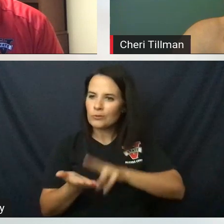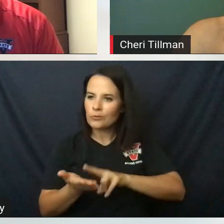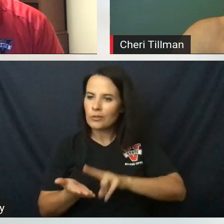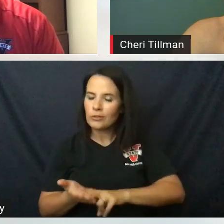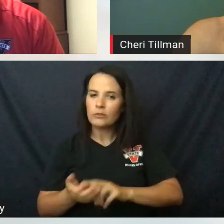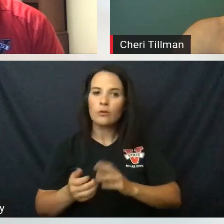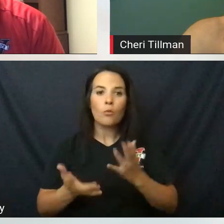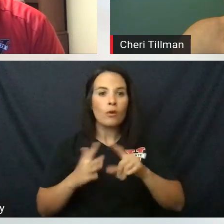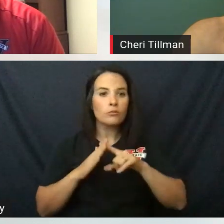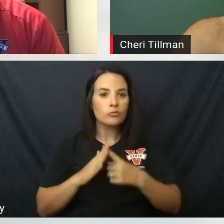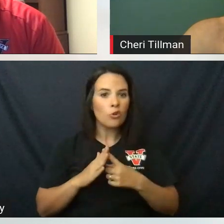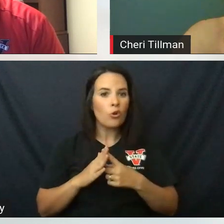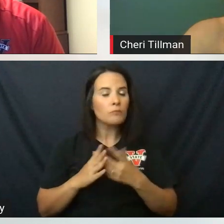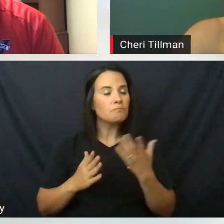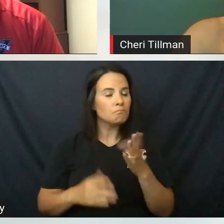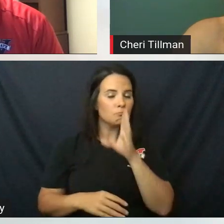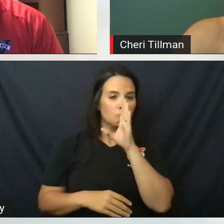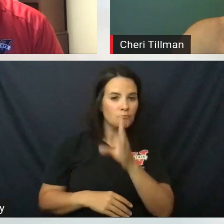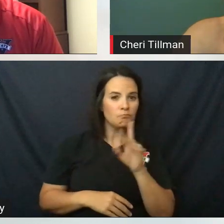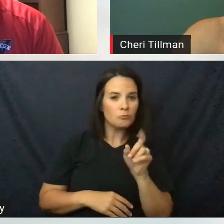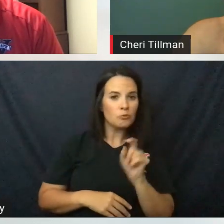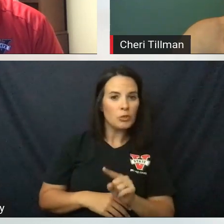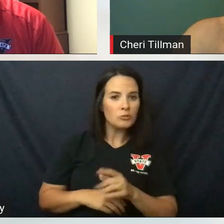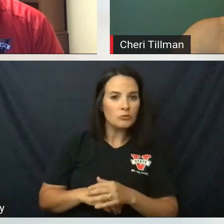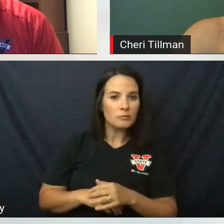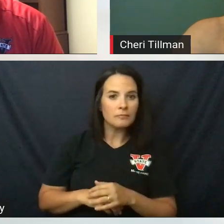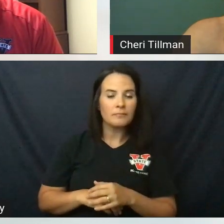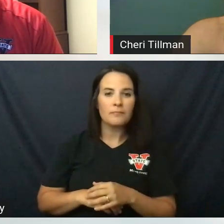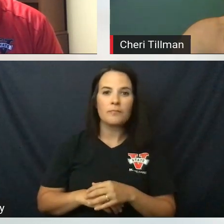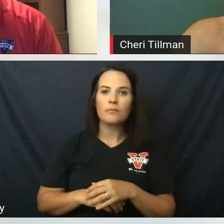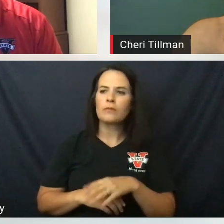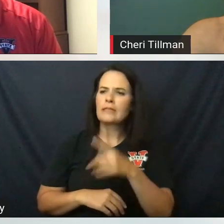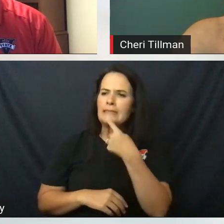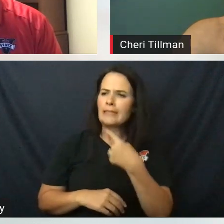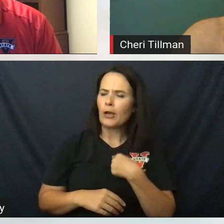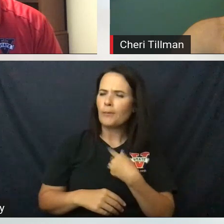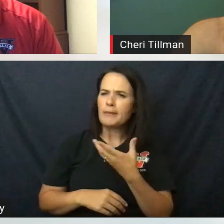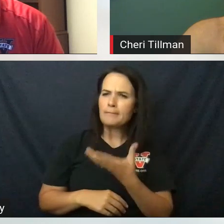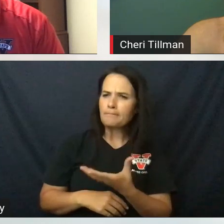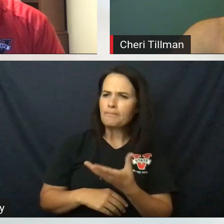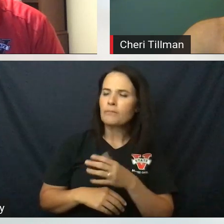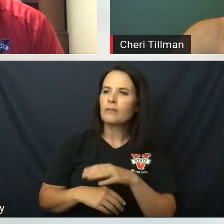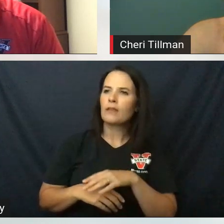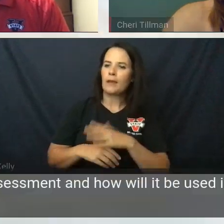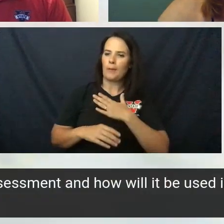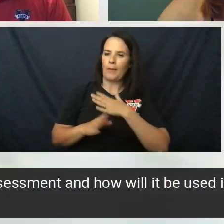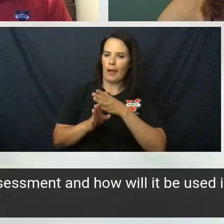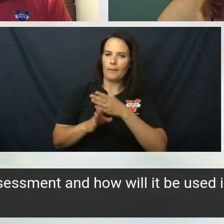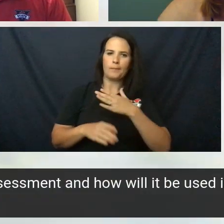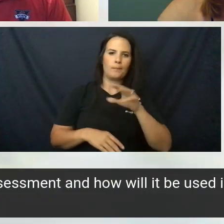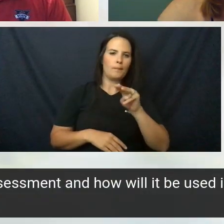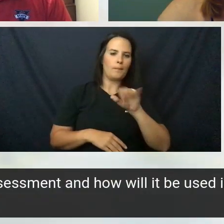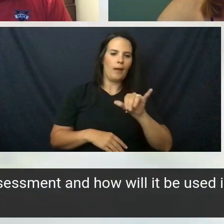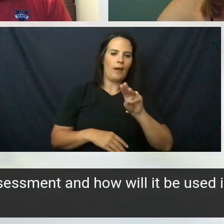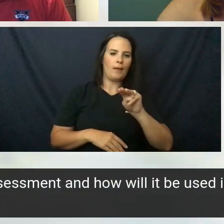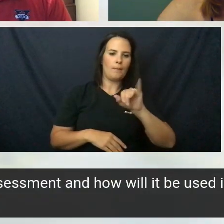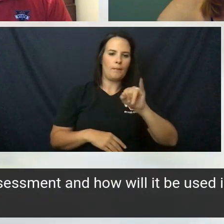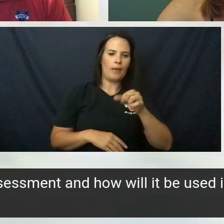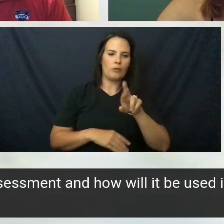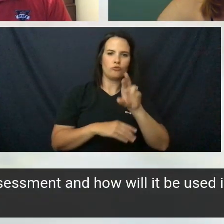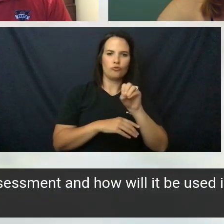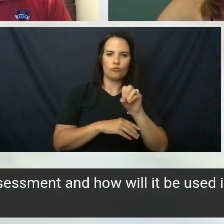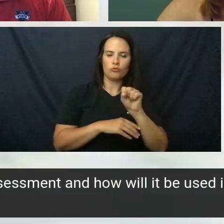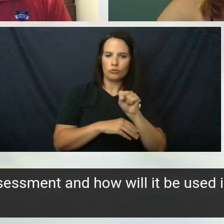going to start with a relatively straightforward question, I believe, which is, can you tell us a little bit about the MyMajors Assessment and how it will be used for